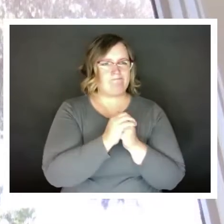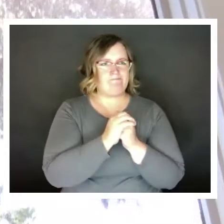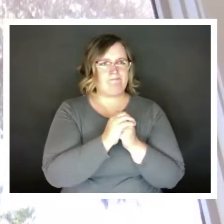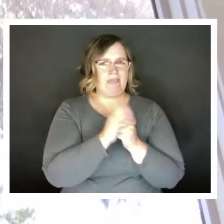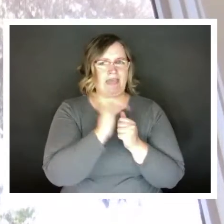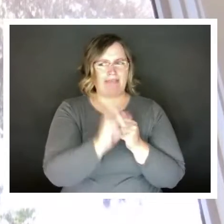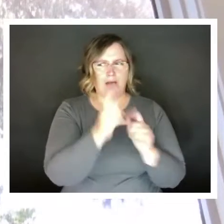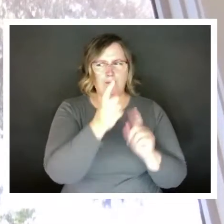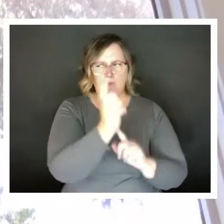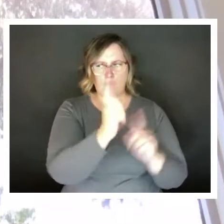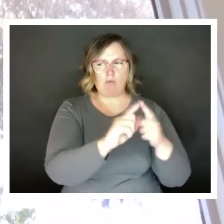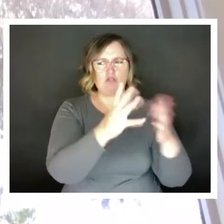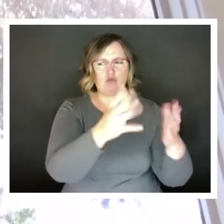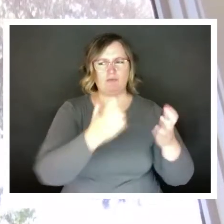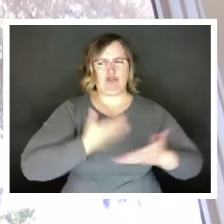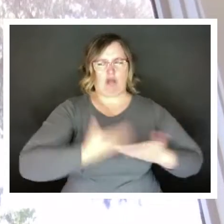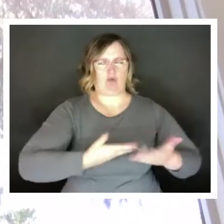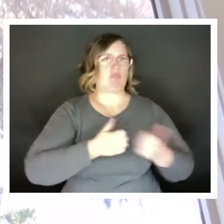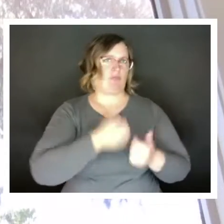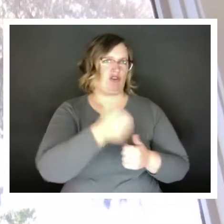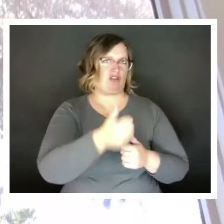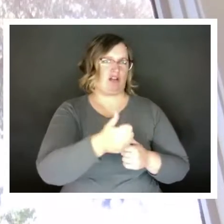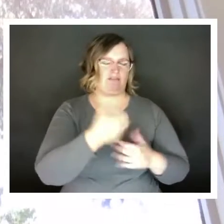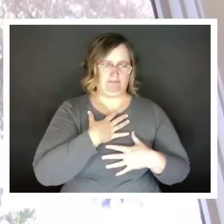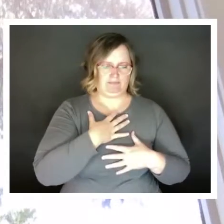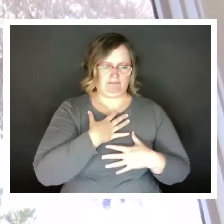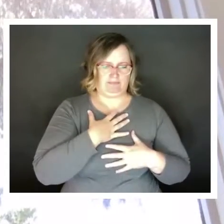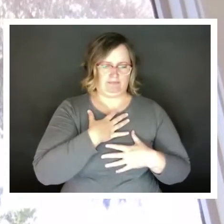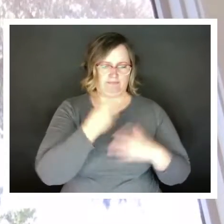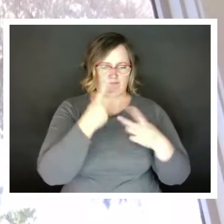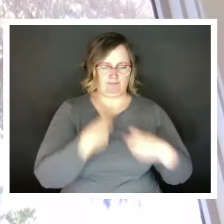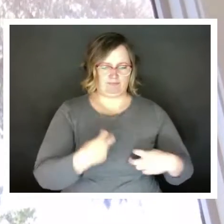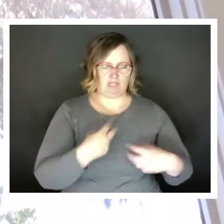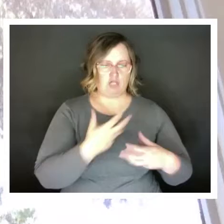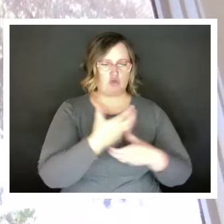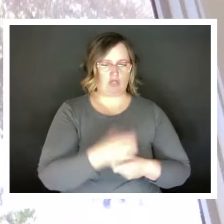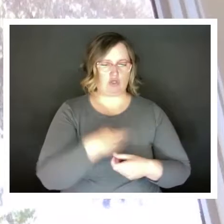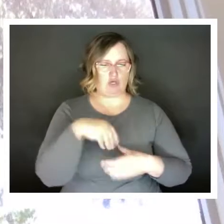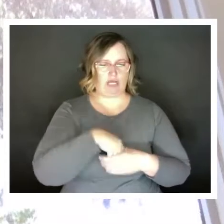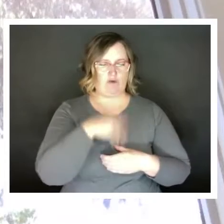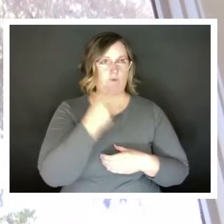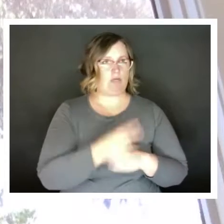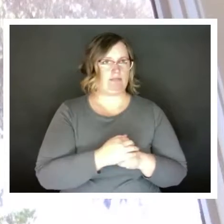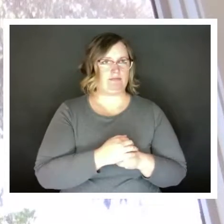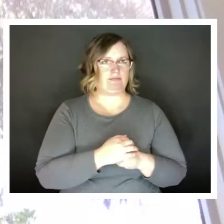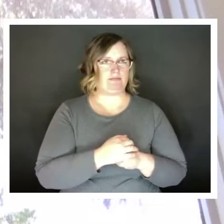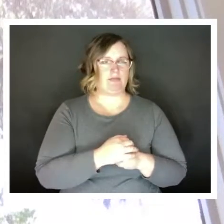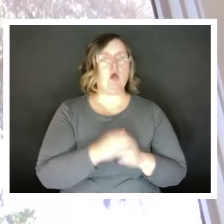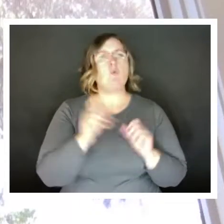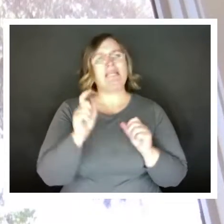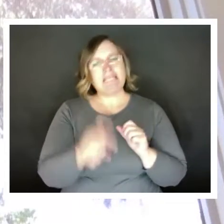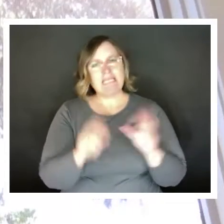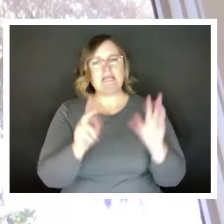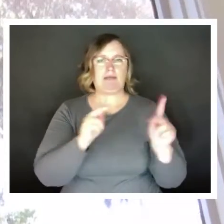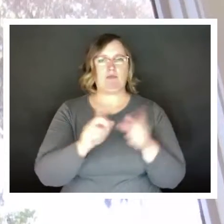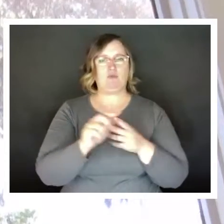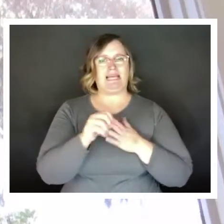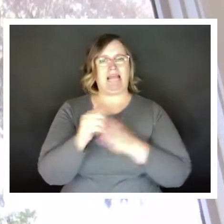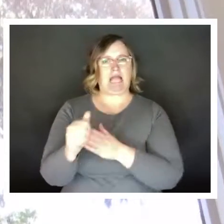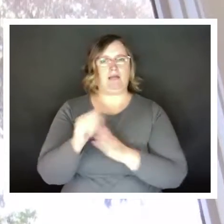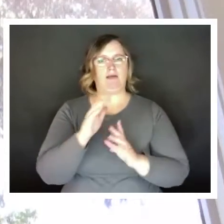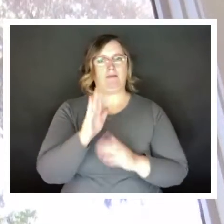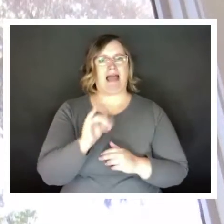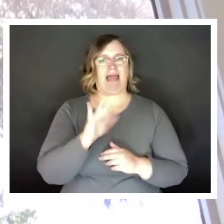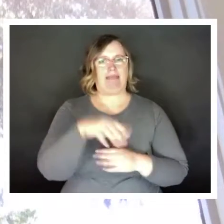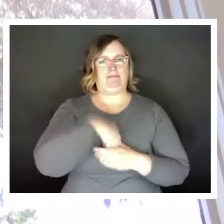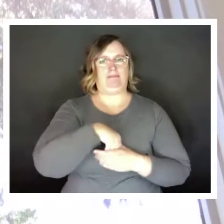with yourself. Trust your inner voice. More than ever, we need people to be guided by their own senses of principle